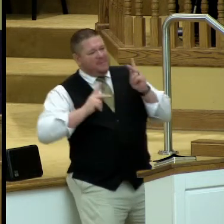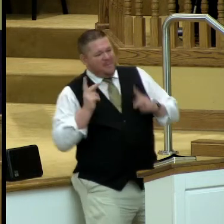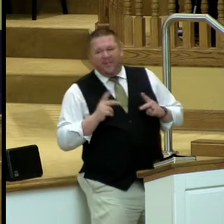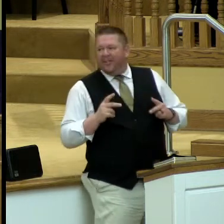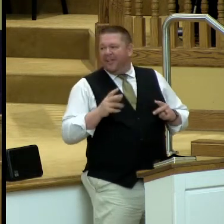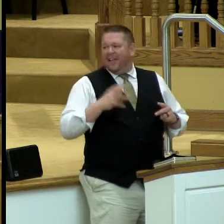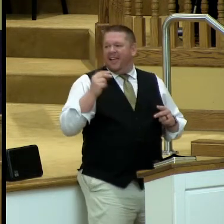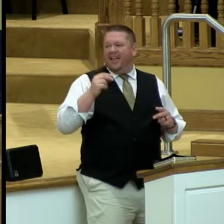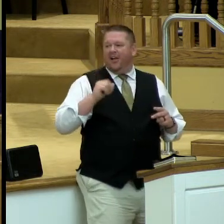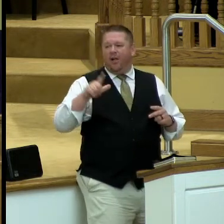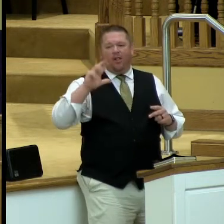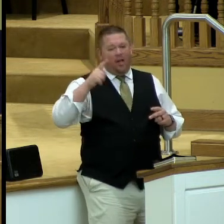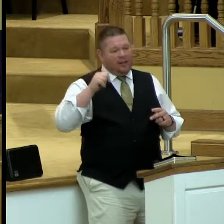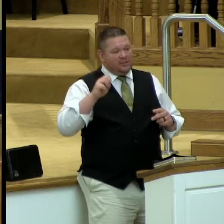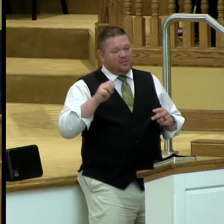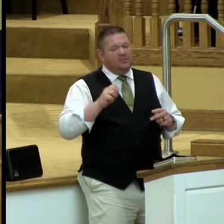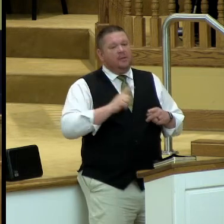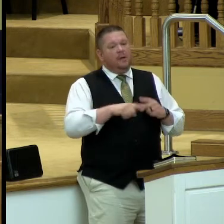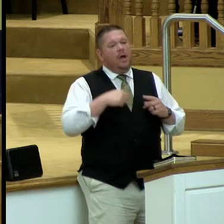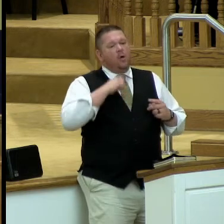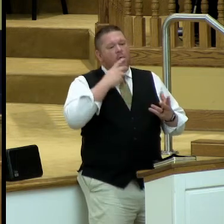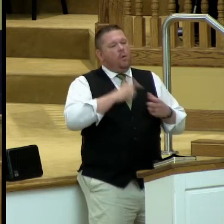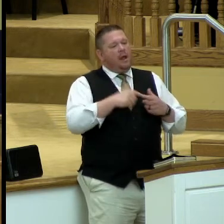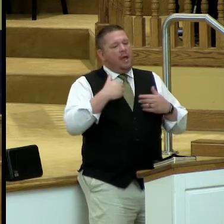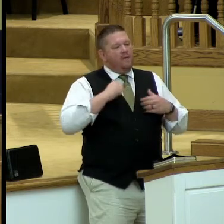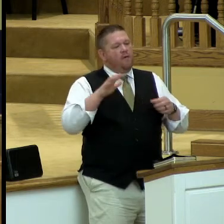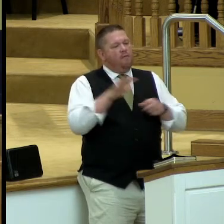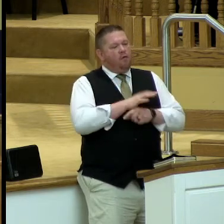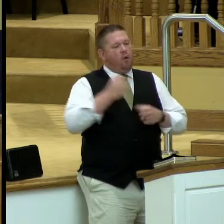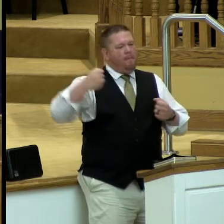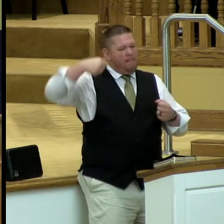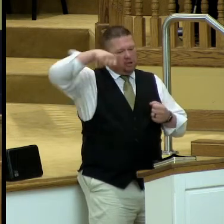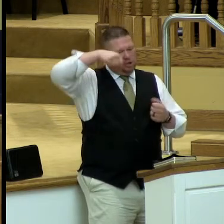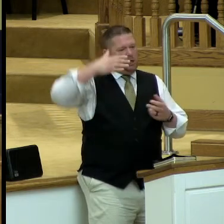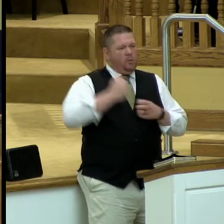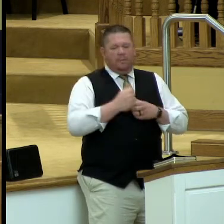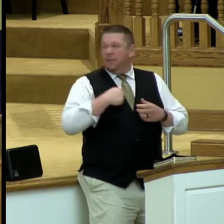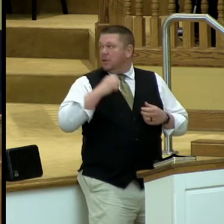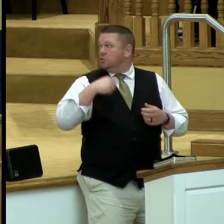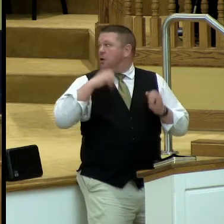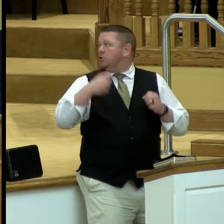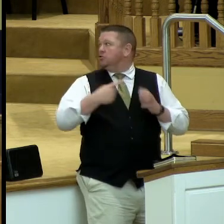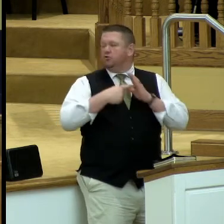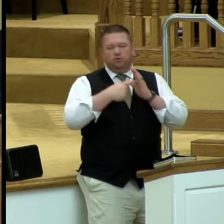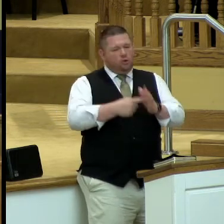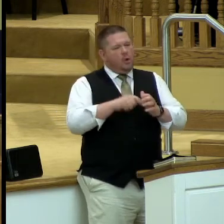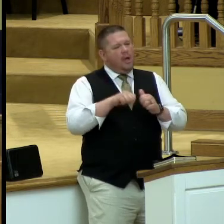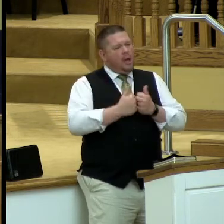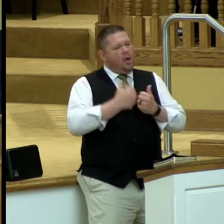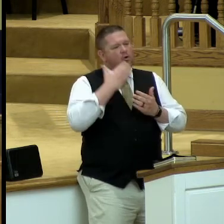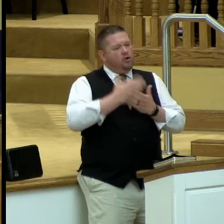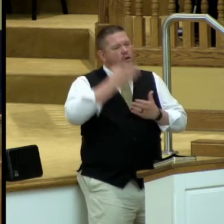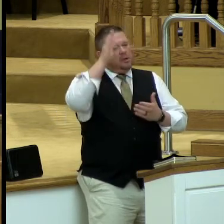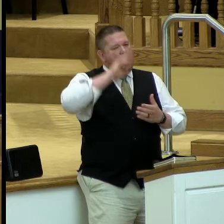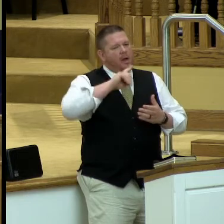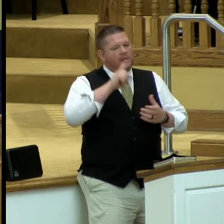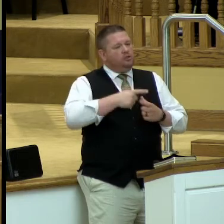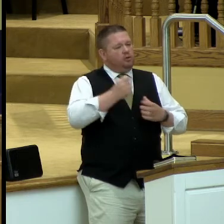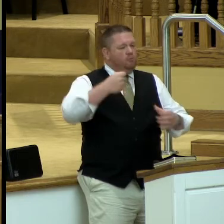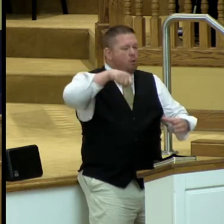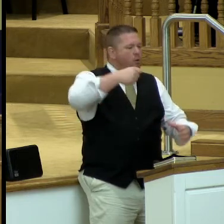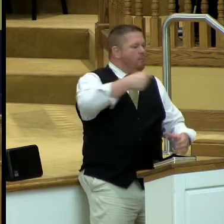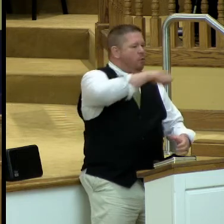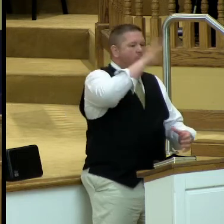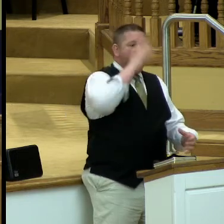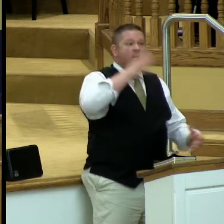people and all their luggage. But I really want to have a full picture up here with me so I can just show you how good God is and that